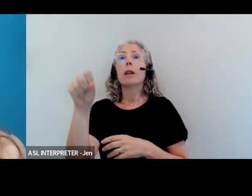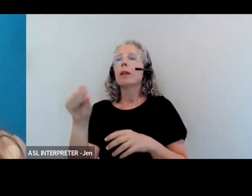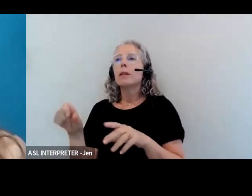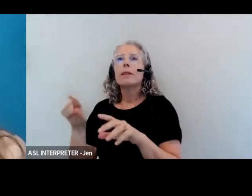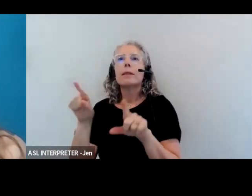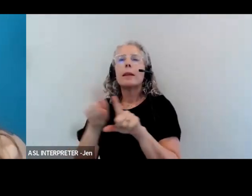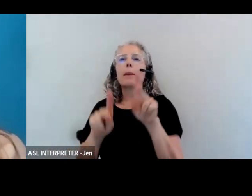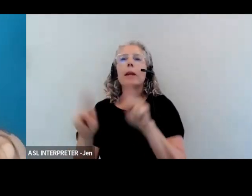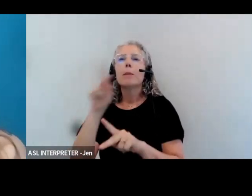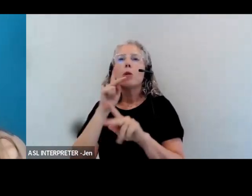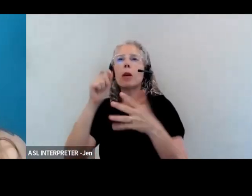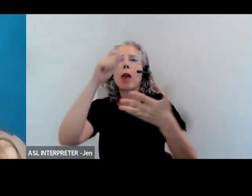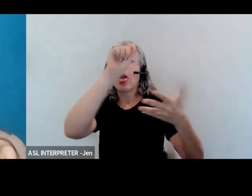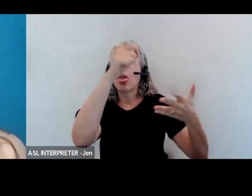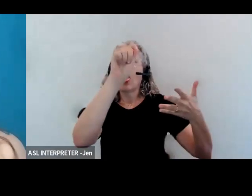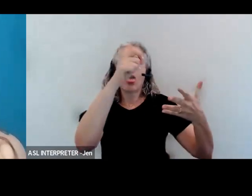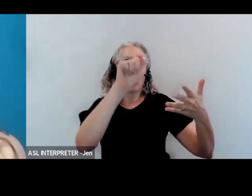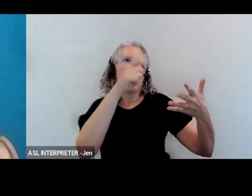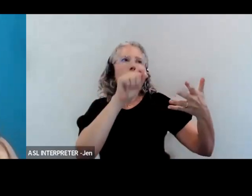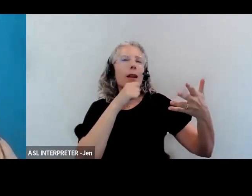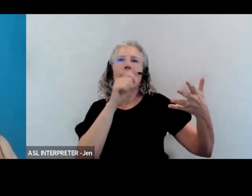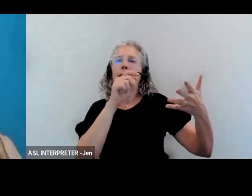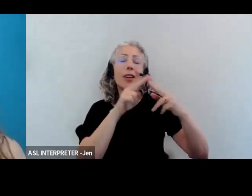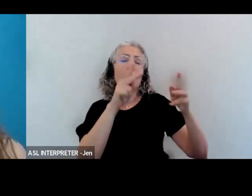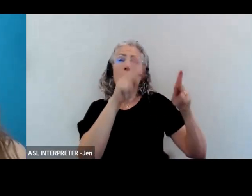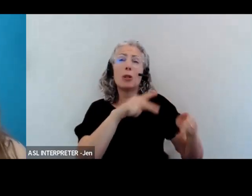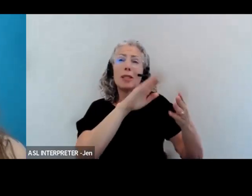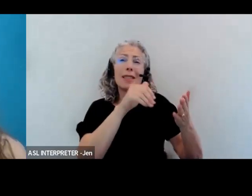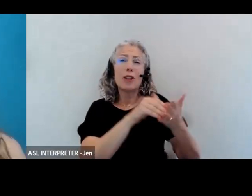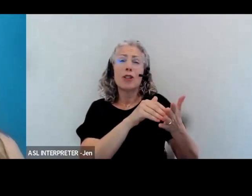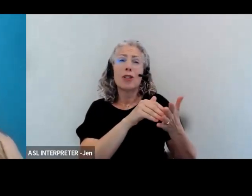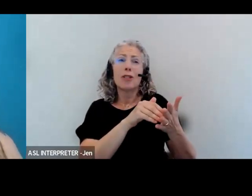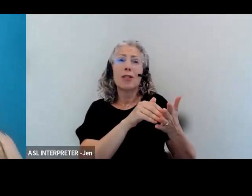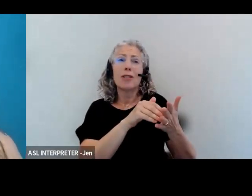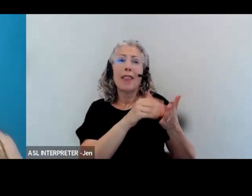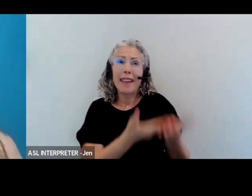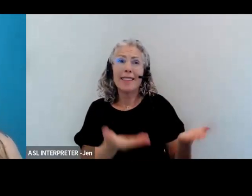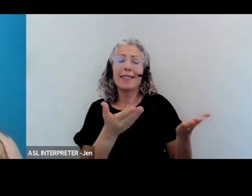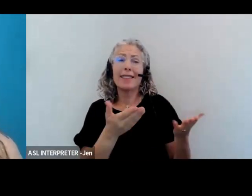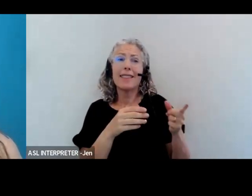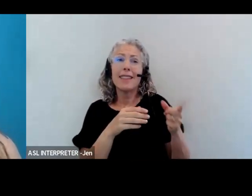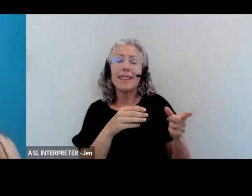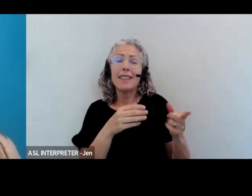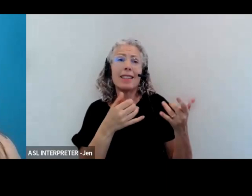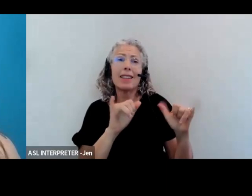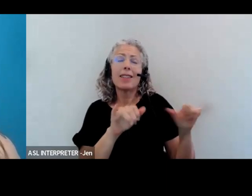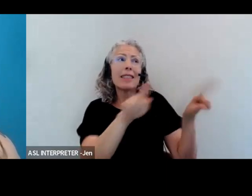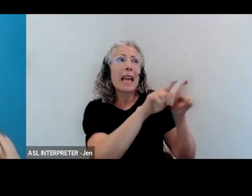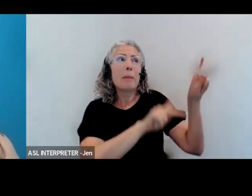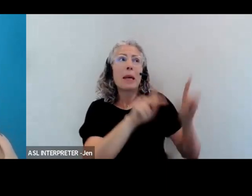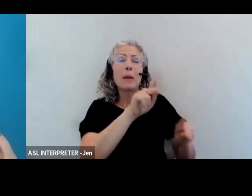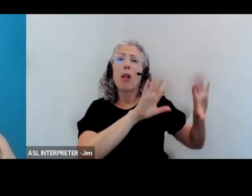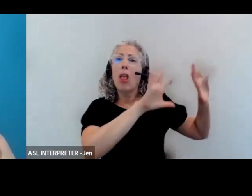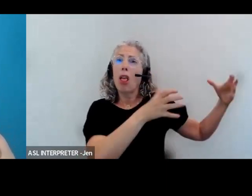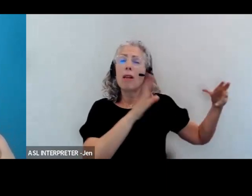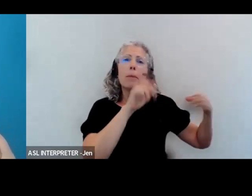people who are going through that checklist of not very person-centered things, they were also still the same people who were talking about